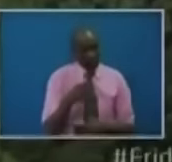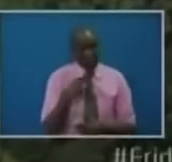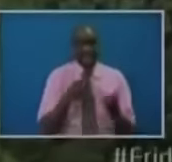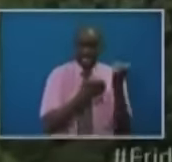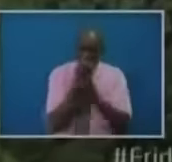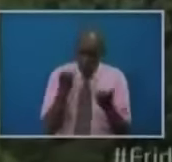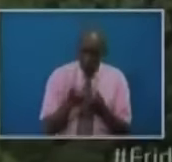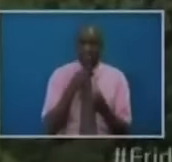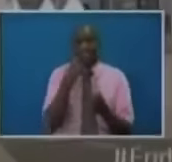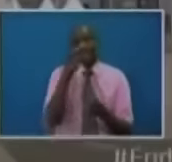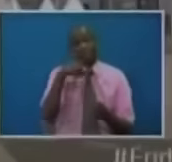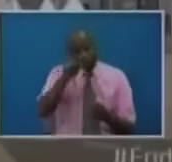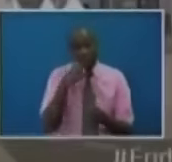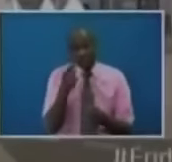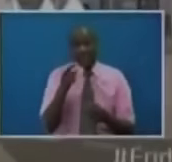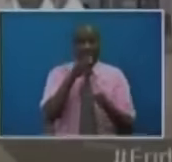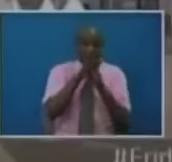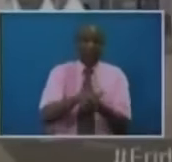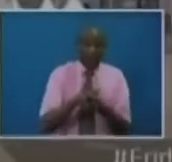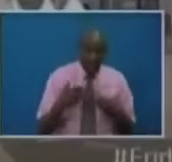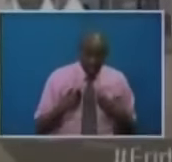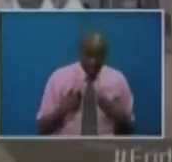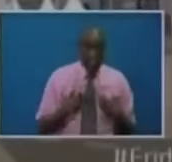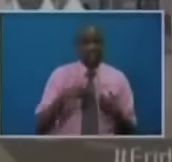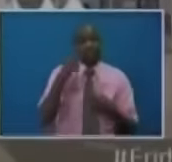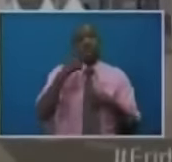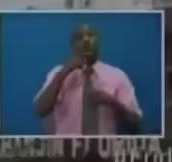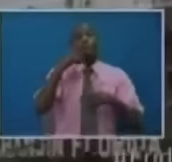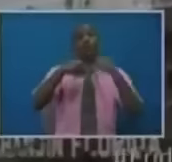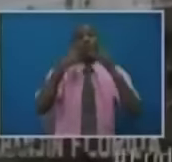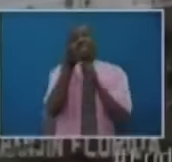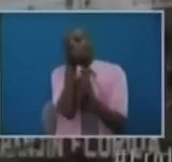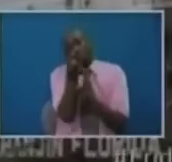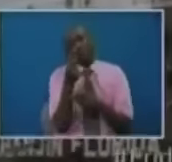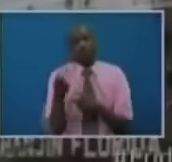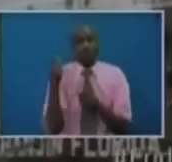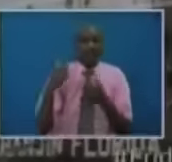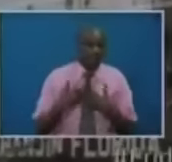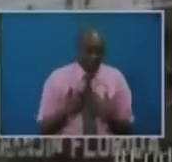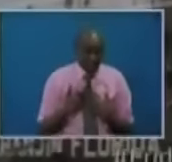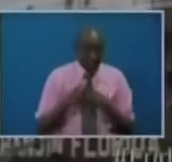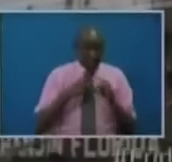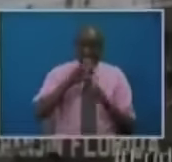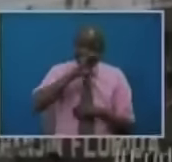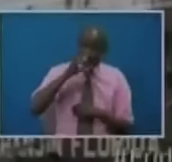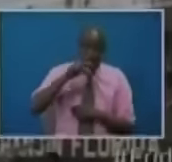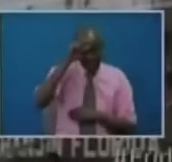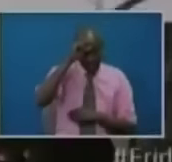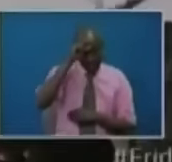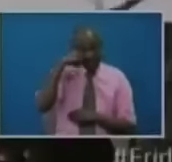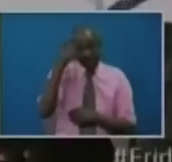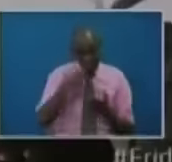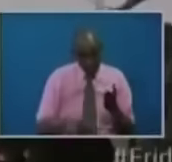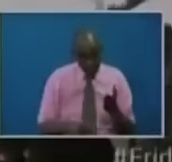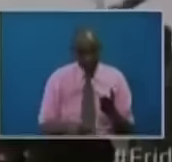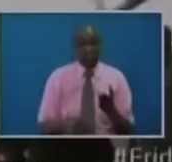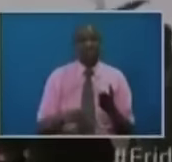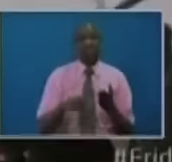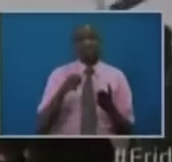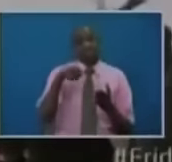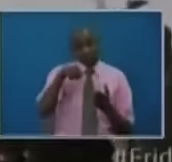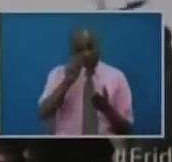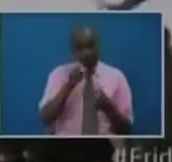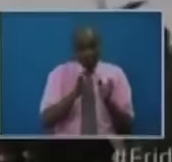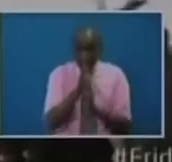economic marginalization as the reason why substantial progress has not been recorded. the county government faults the Commission for Revenue Allocations